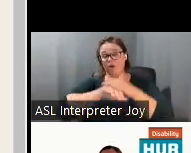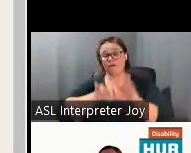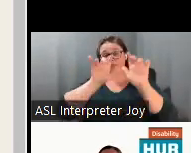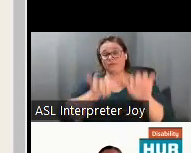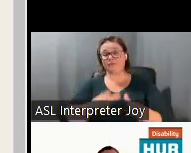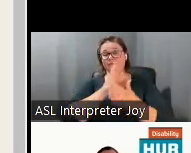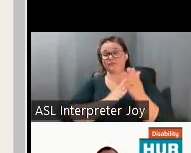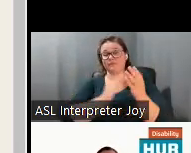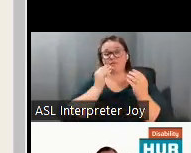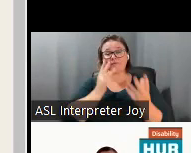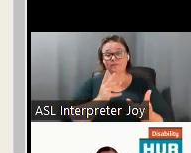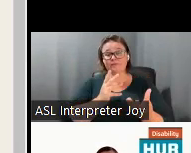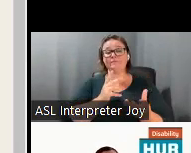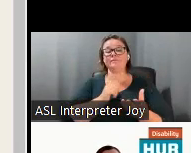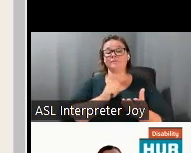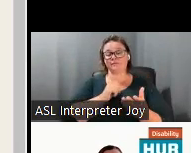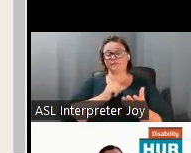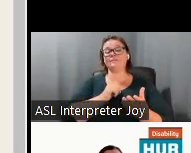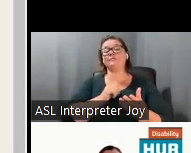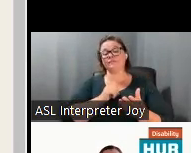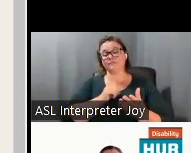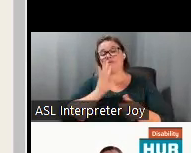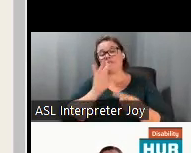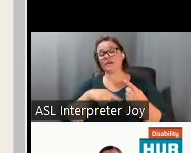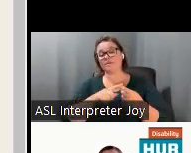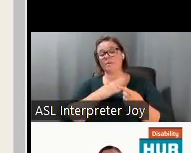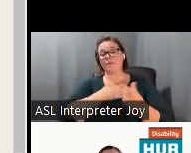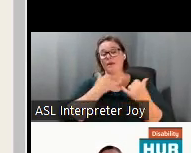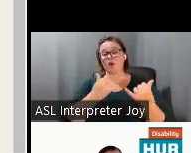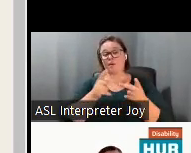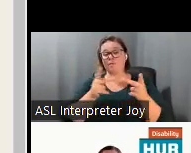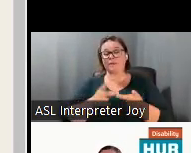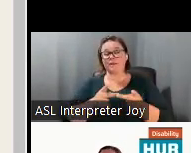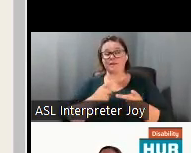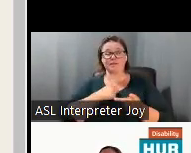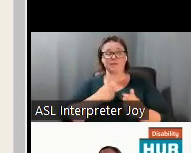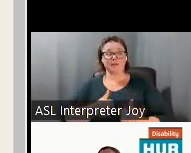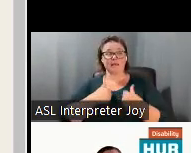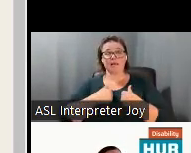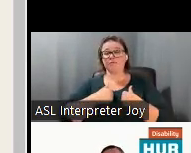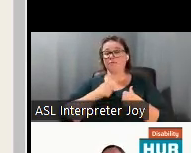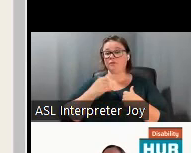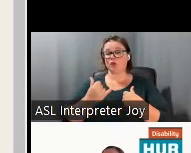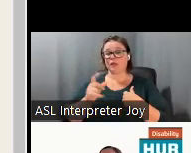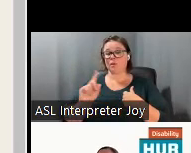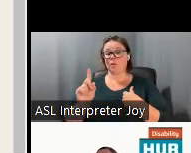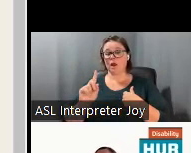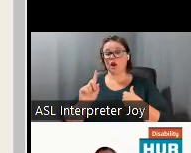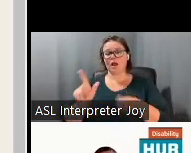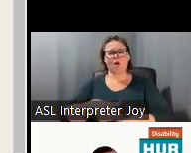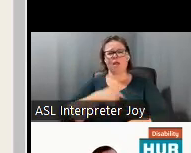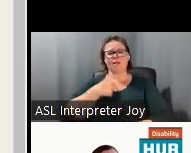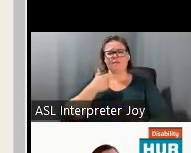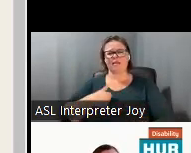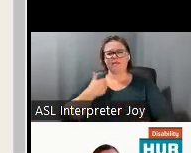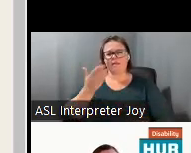things in, and it talks about my current place. Where do I currently live? How long have I lived there?